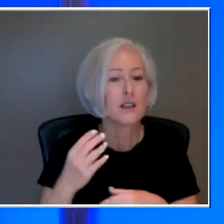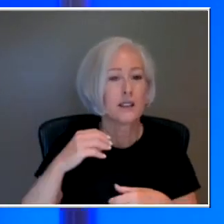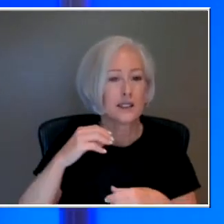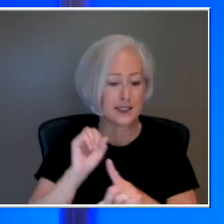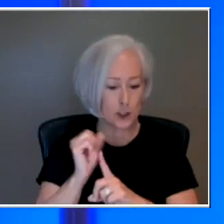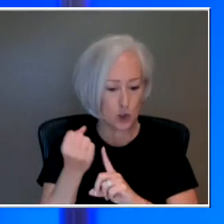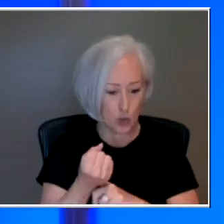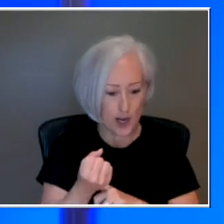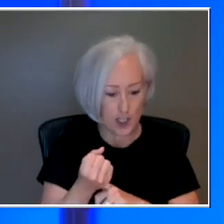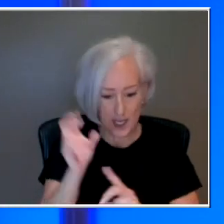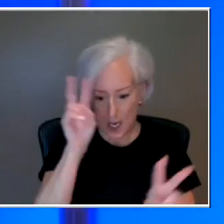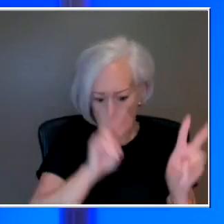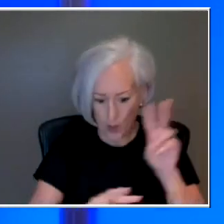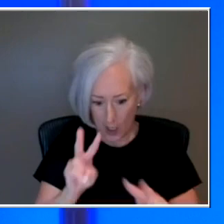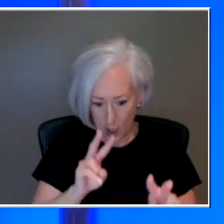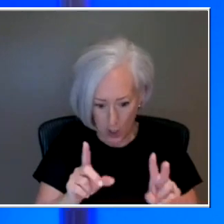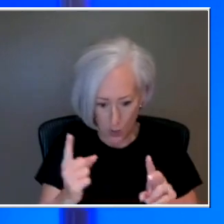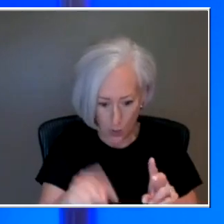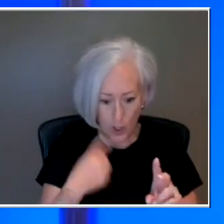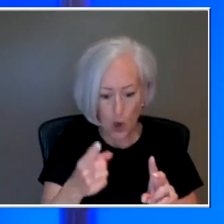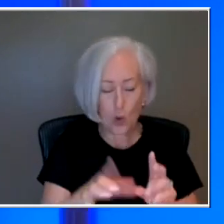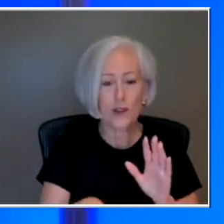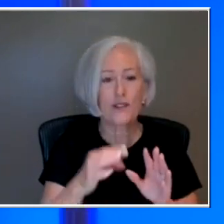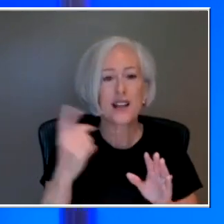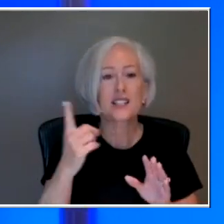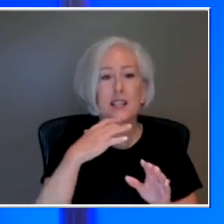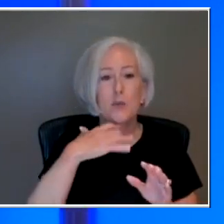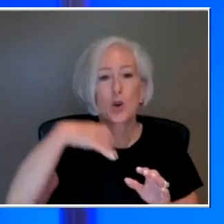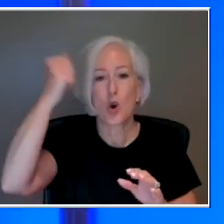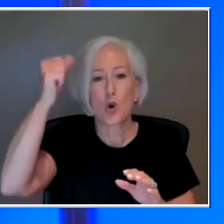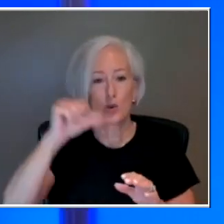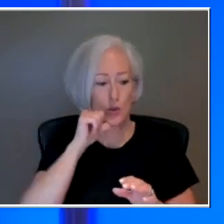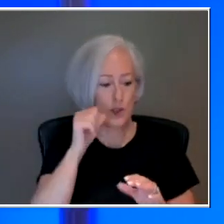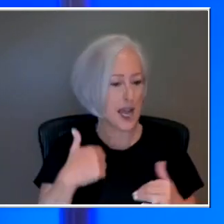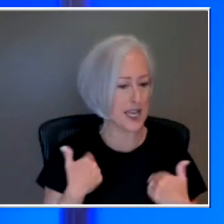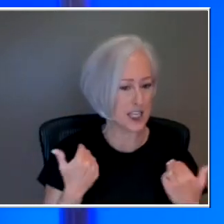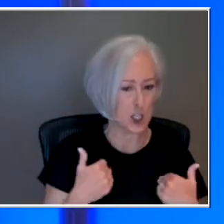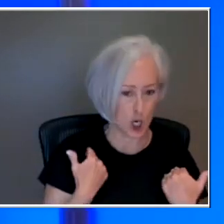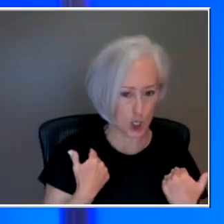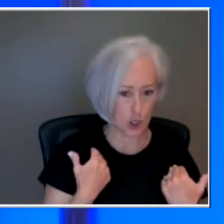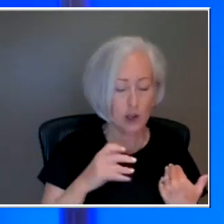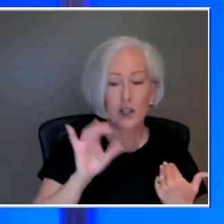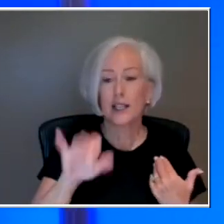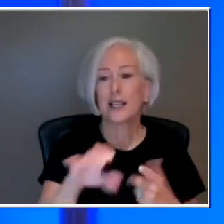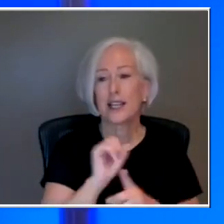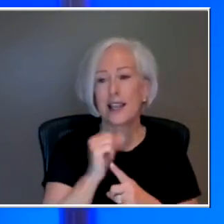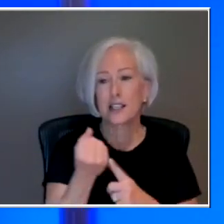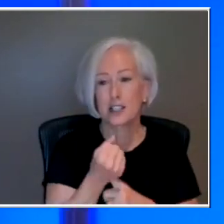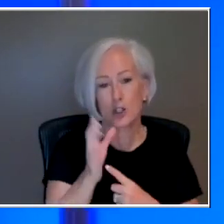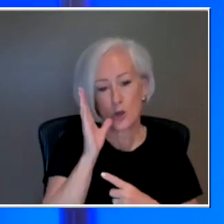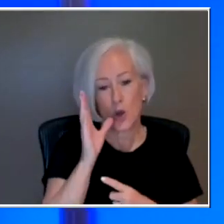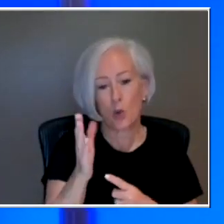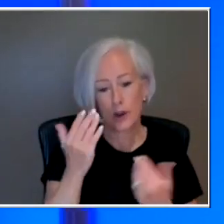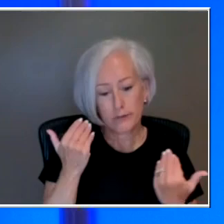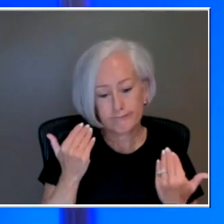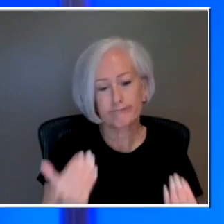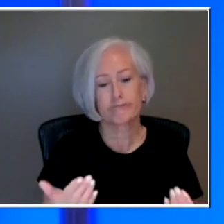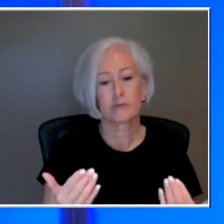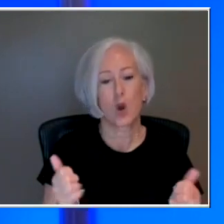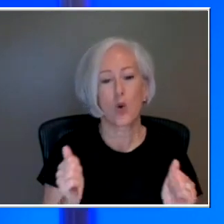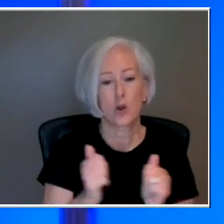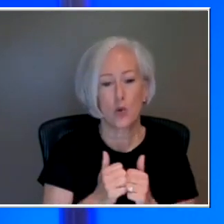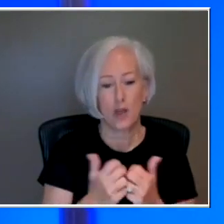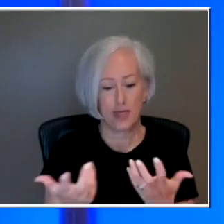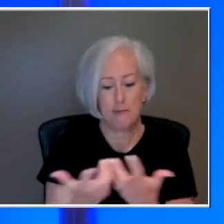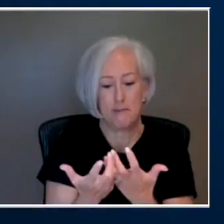find somebody who's older and we don't find somebody who's younger. In that situation, we will go with the match that we